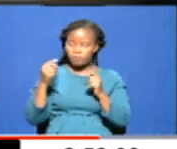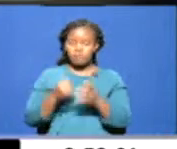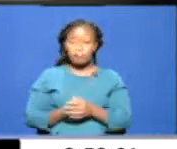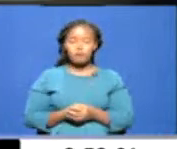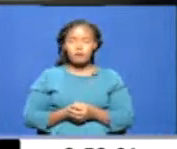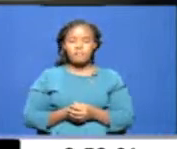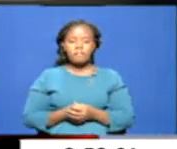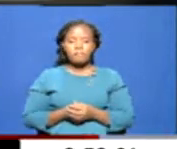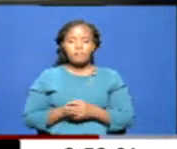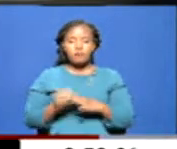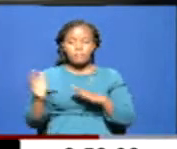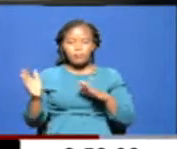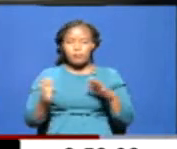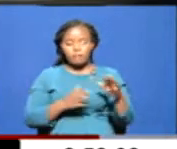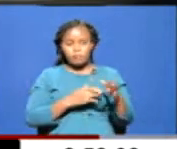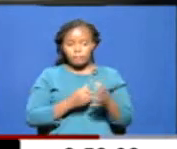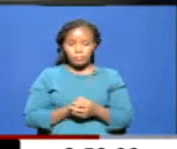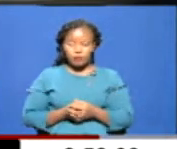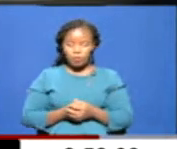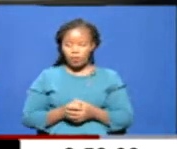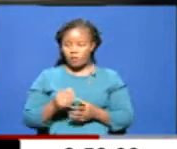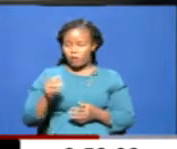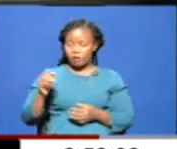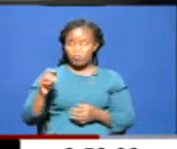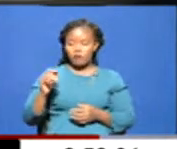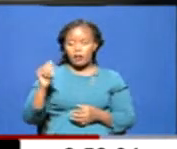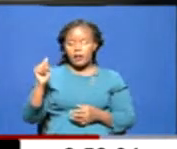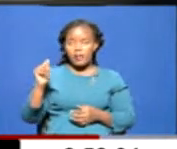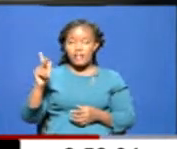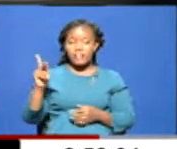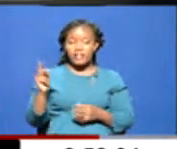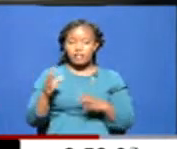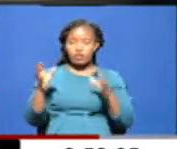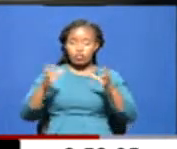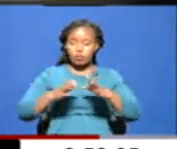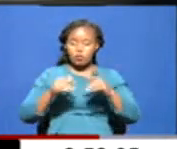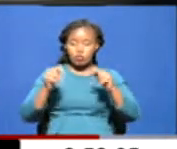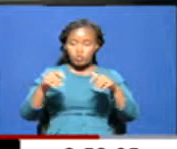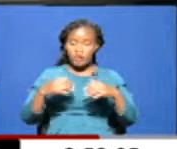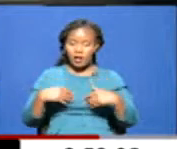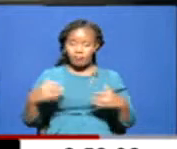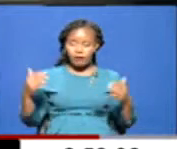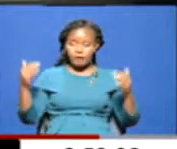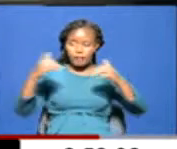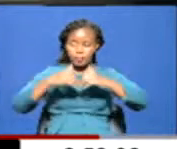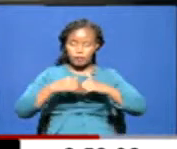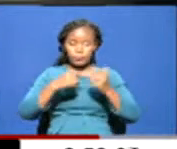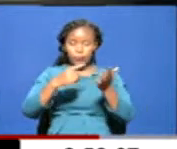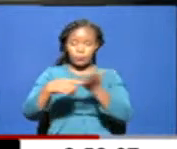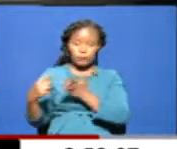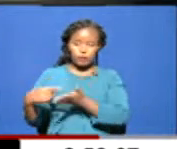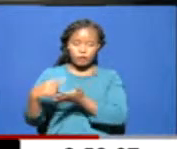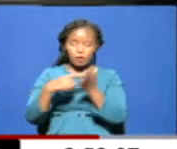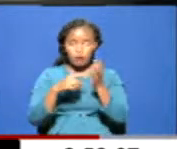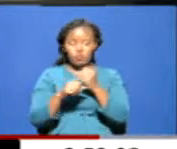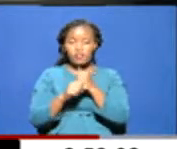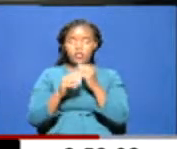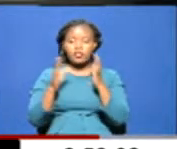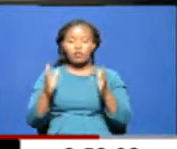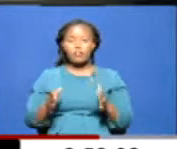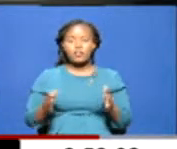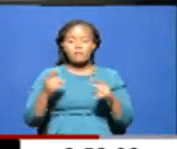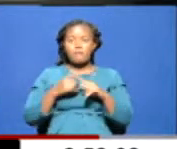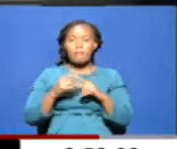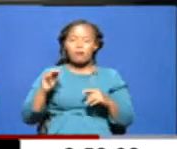Elsewhere, Athletics Kenya on Monday held their fourth round of consultative forum with athletic stakeholders in the Mount Elgon region to identify